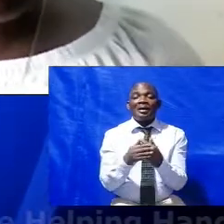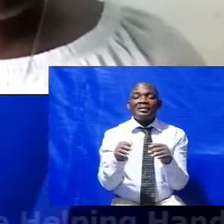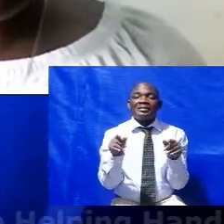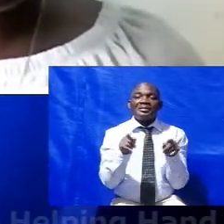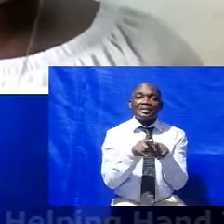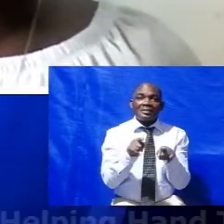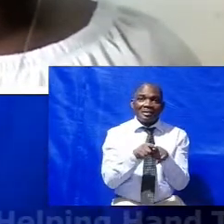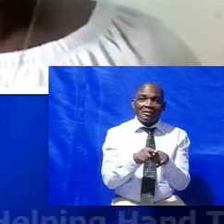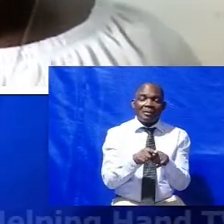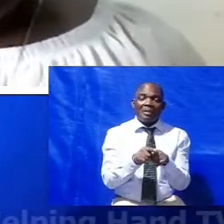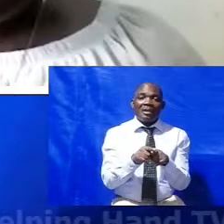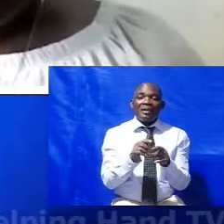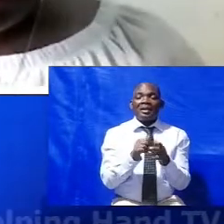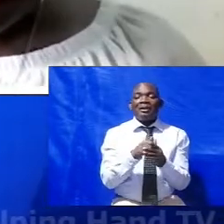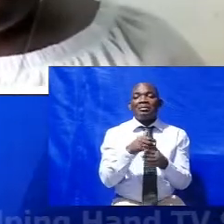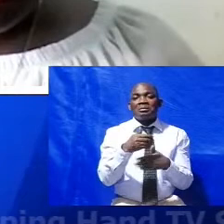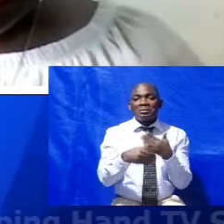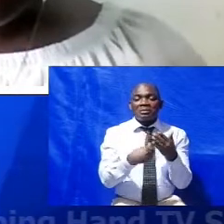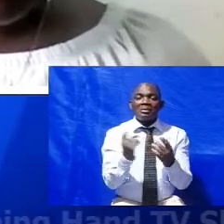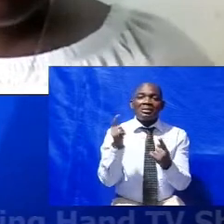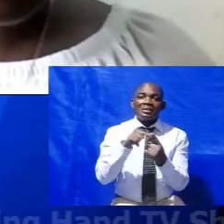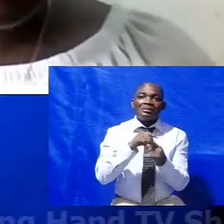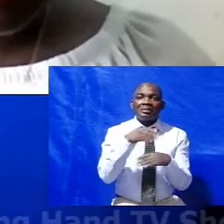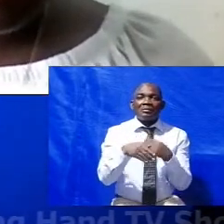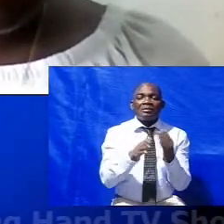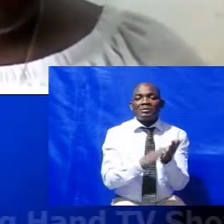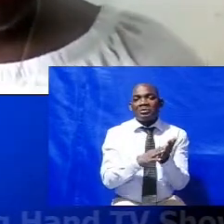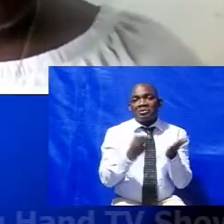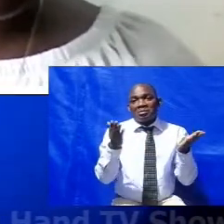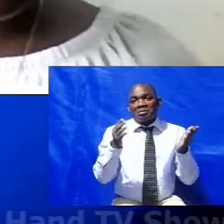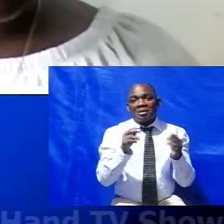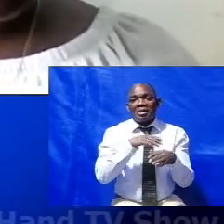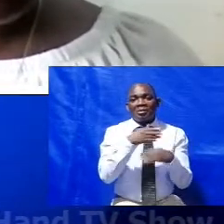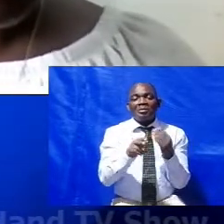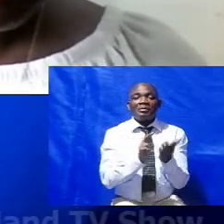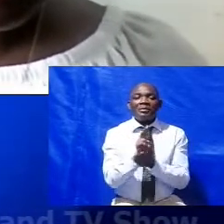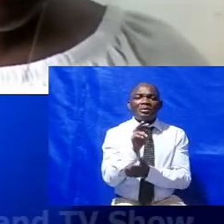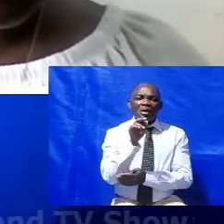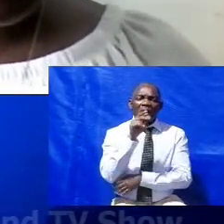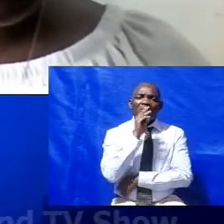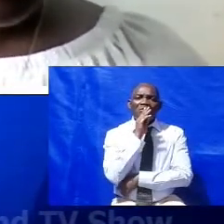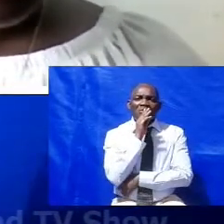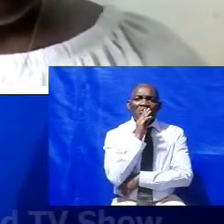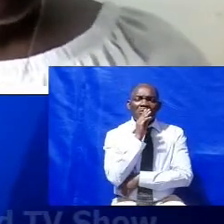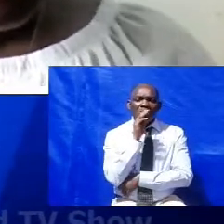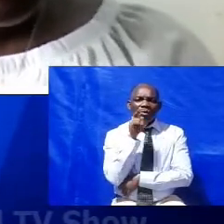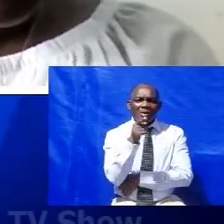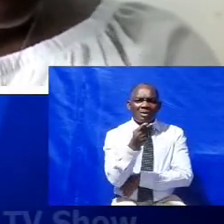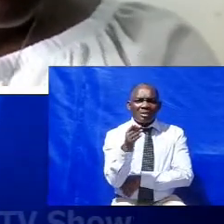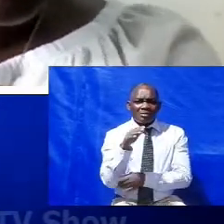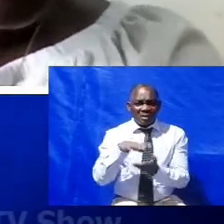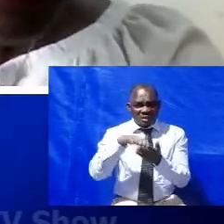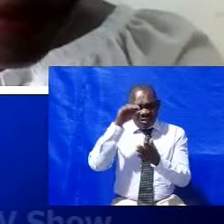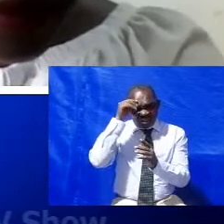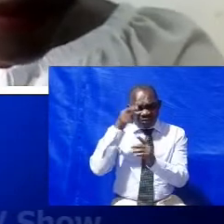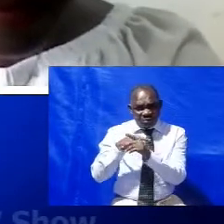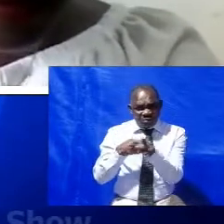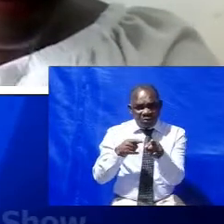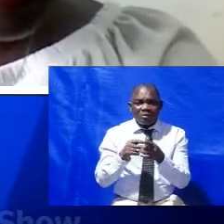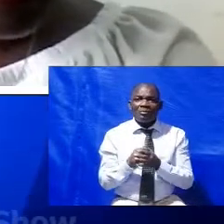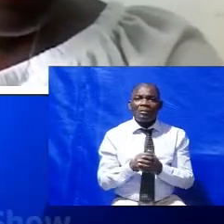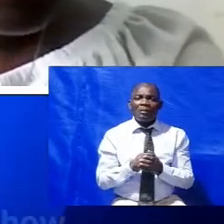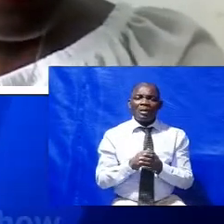3 hours to come back. So I survived that. Wow. Incredible. One of the main things for